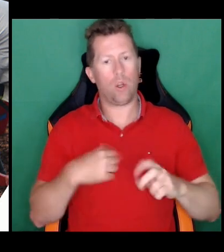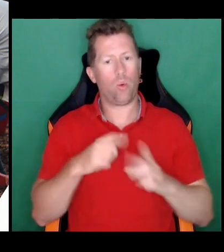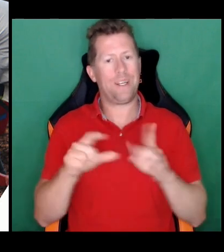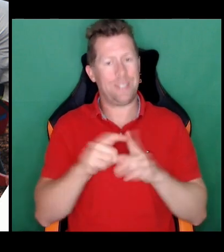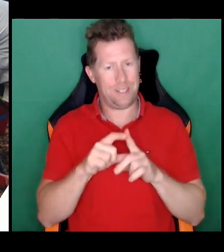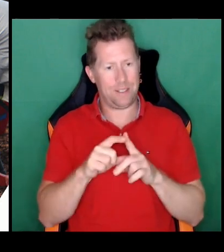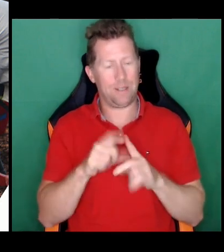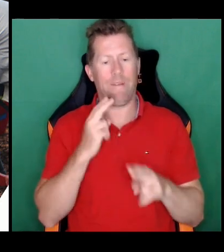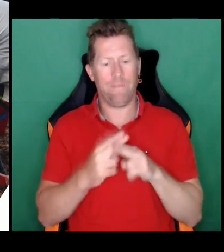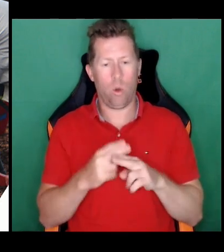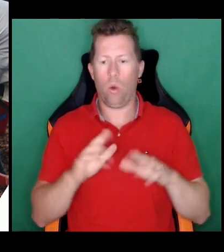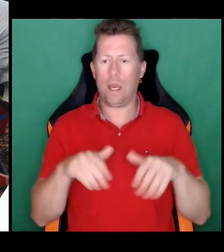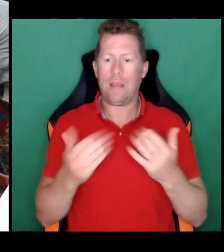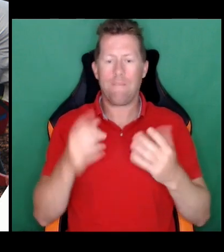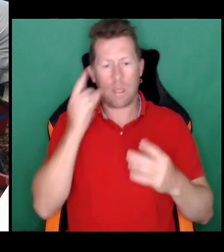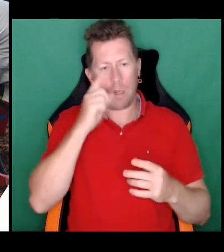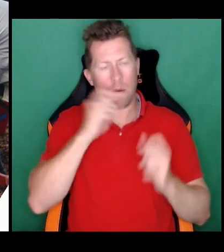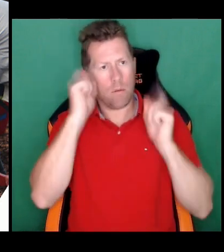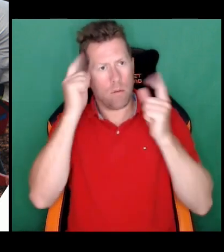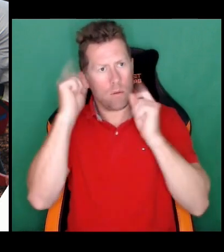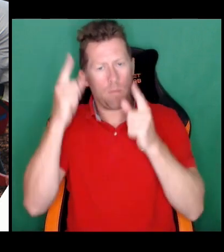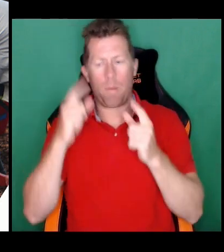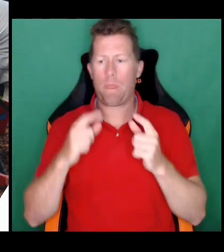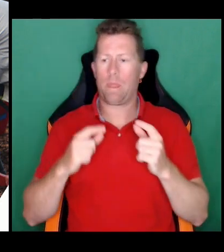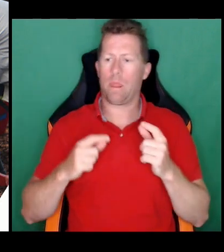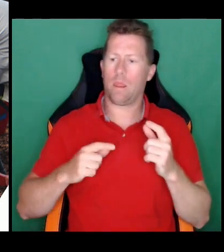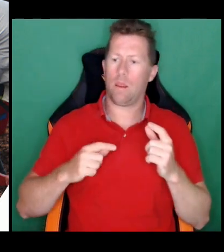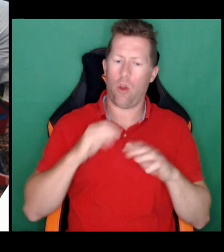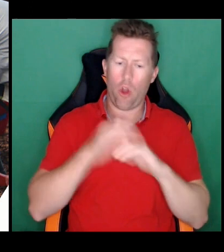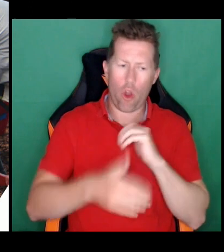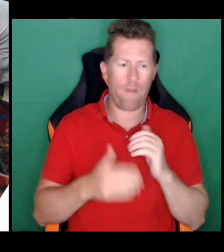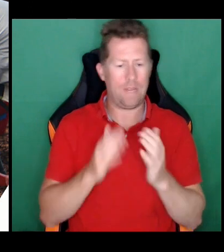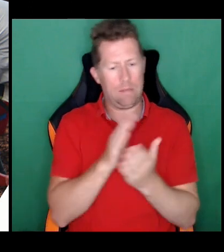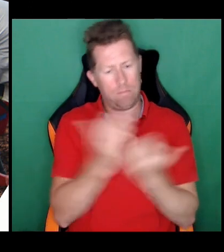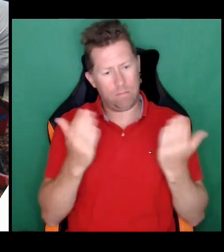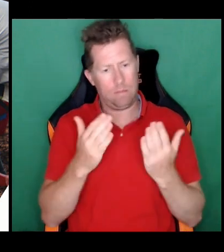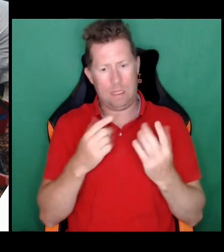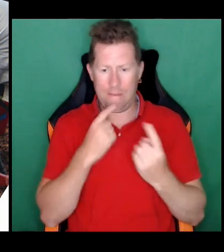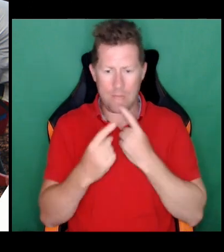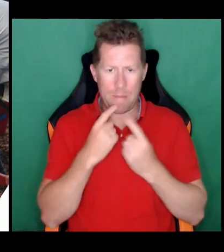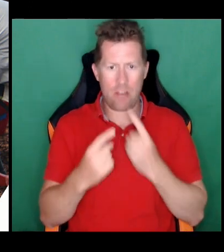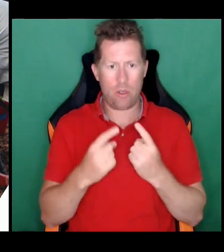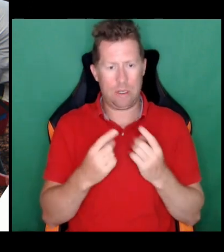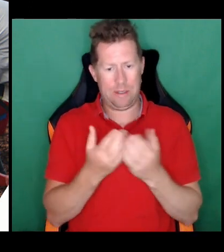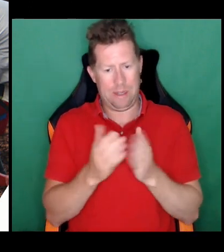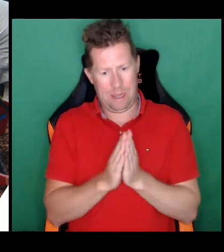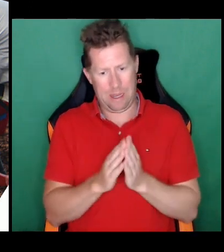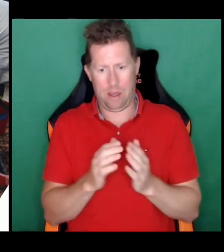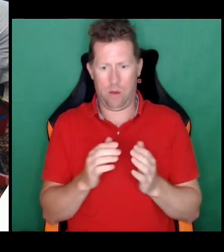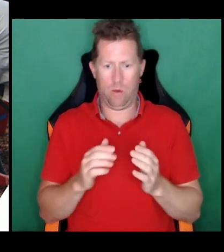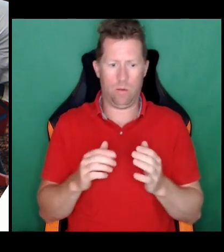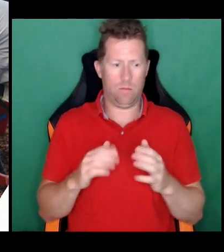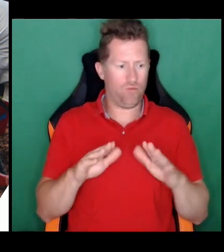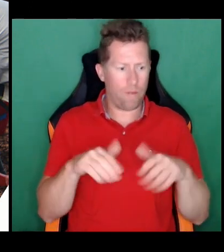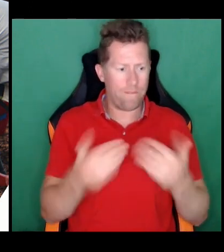to provide stakeholders across health, social and environmental settings with actionable insights that they can use to guide